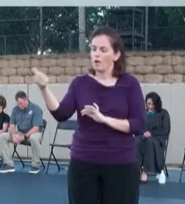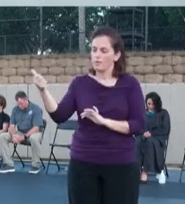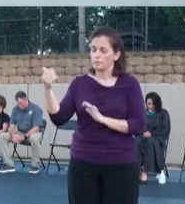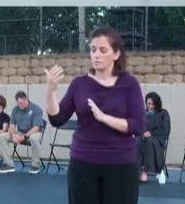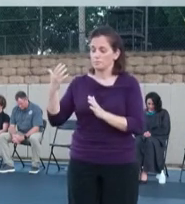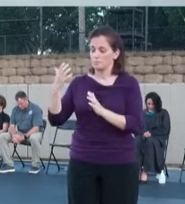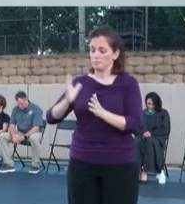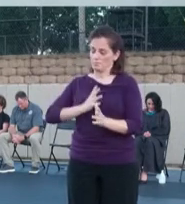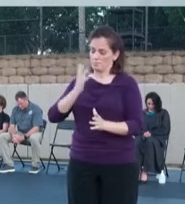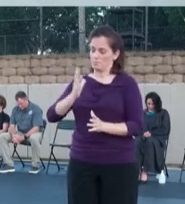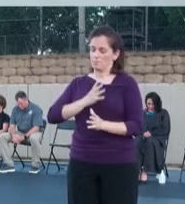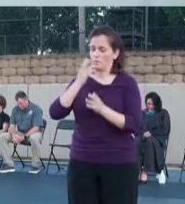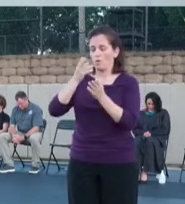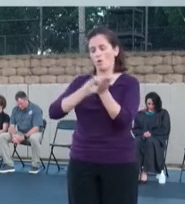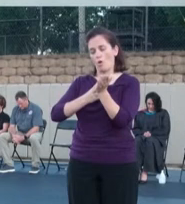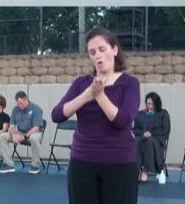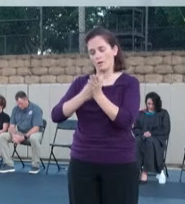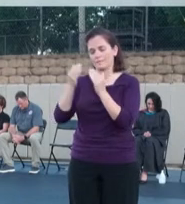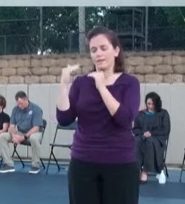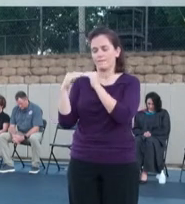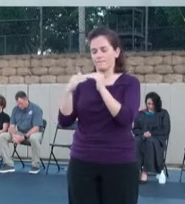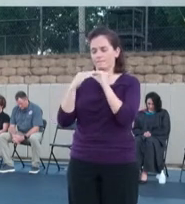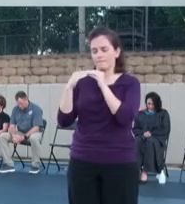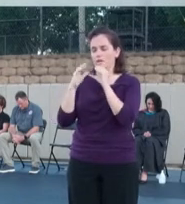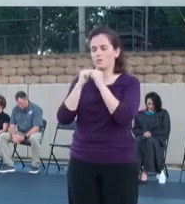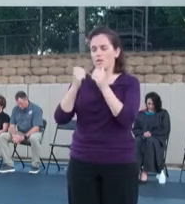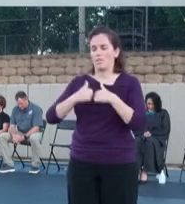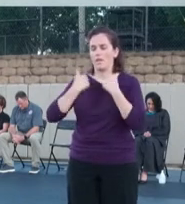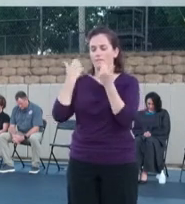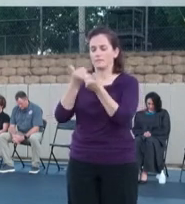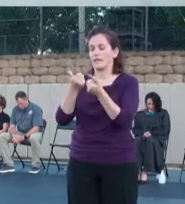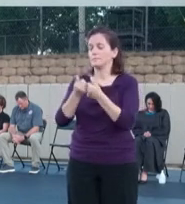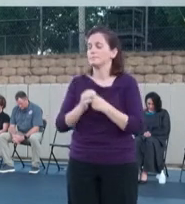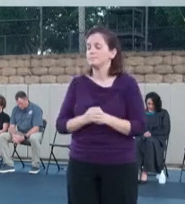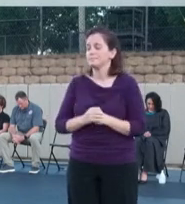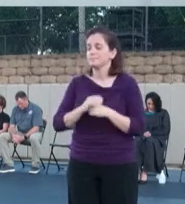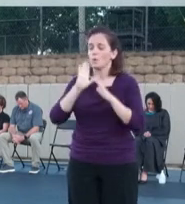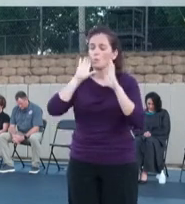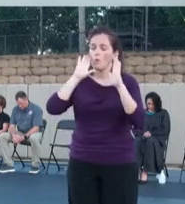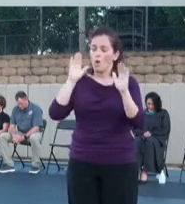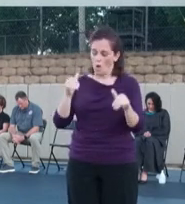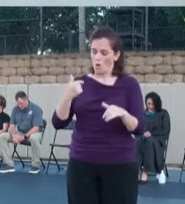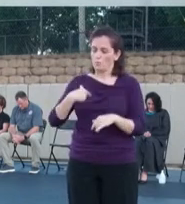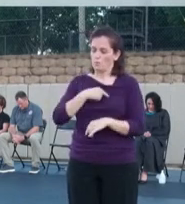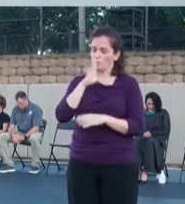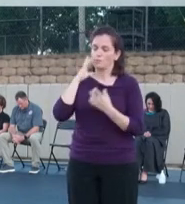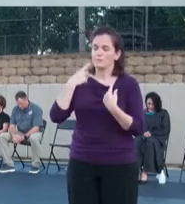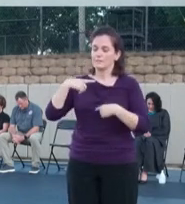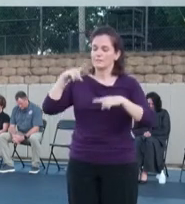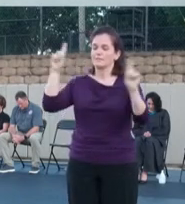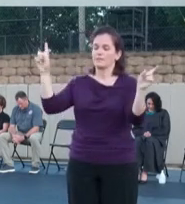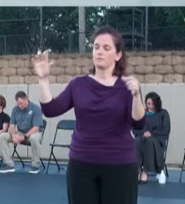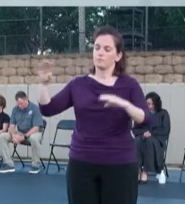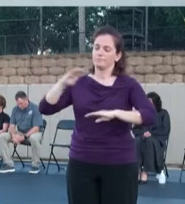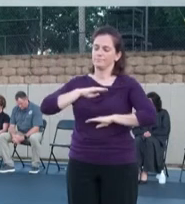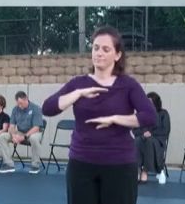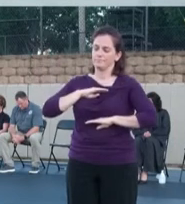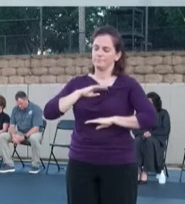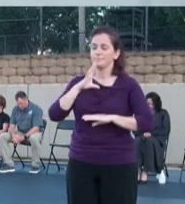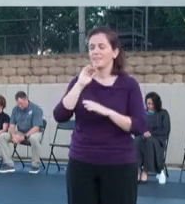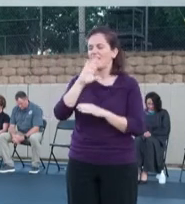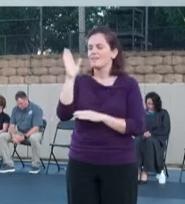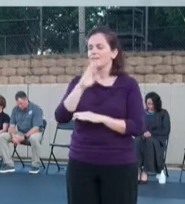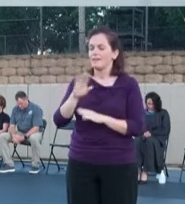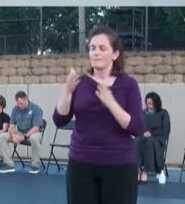courteous, honest, and fair in the game of life. We hope that we will successfully fulfill and never lose sight of